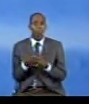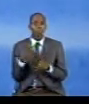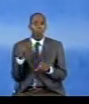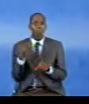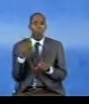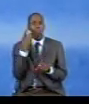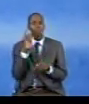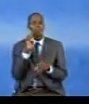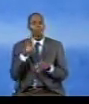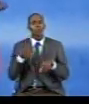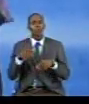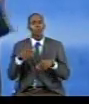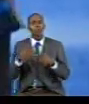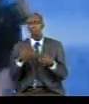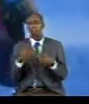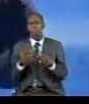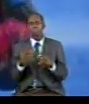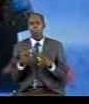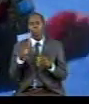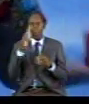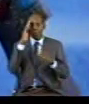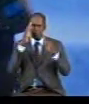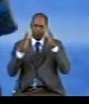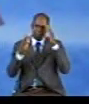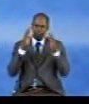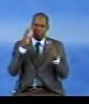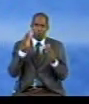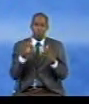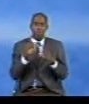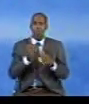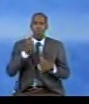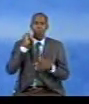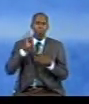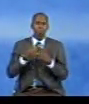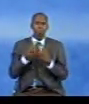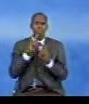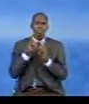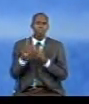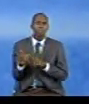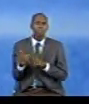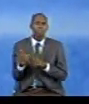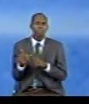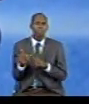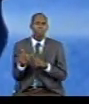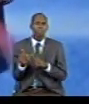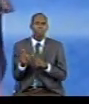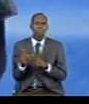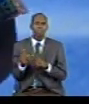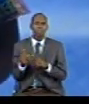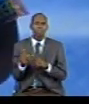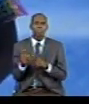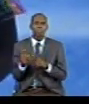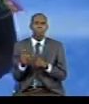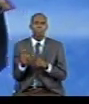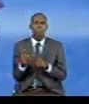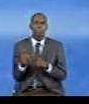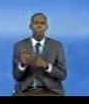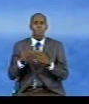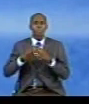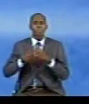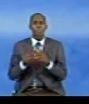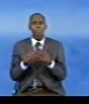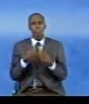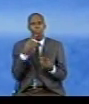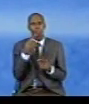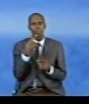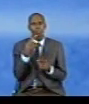So she greeted me. I refused to respond. So she started saying that,